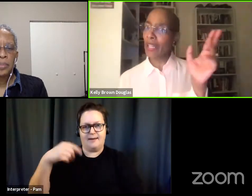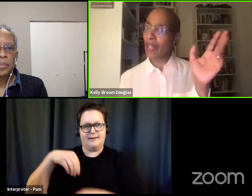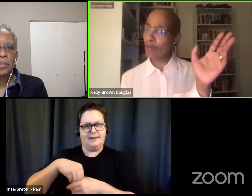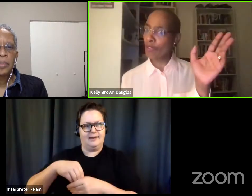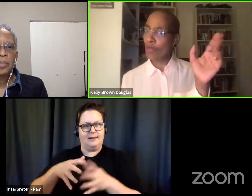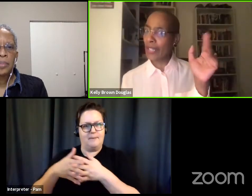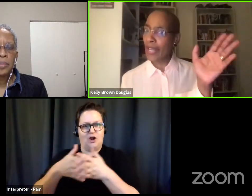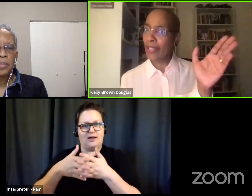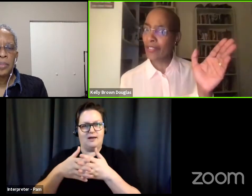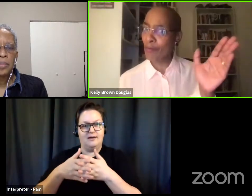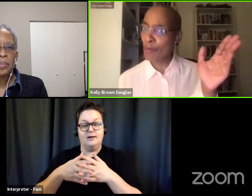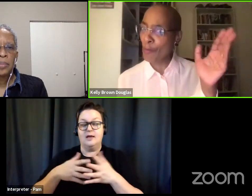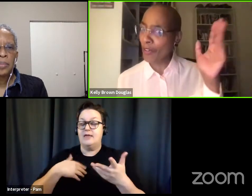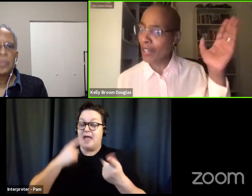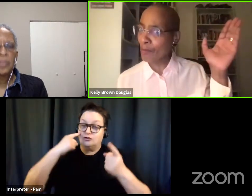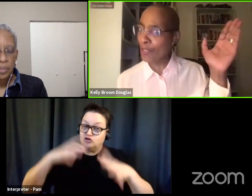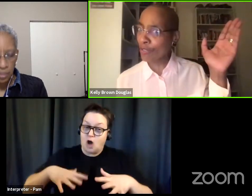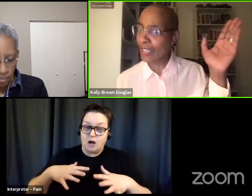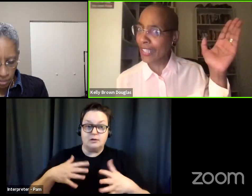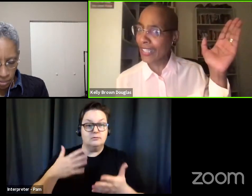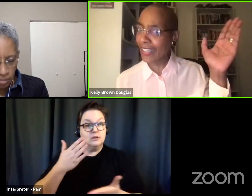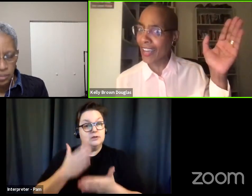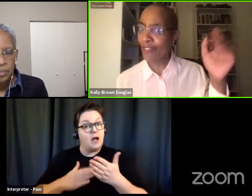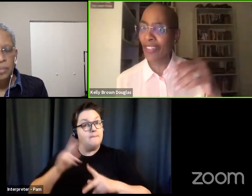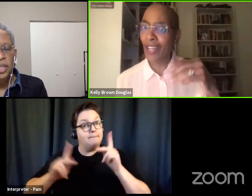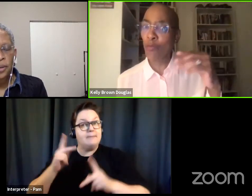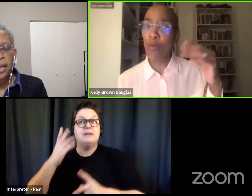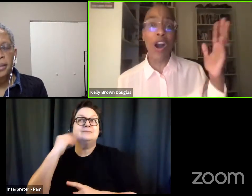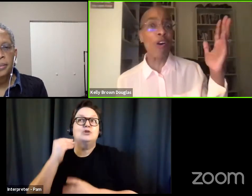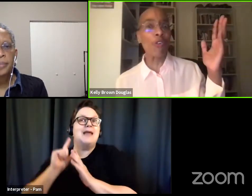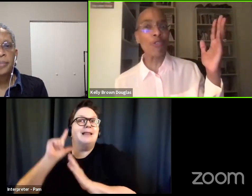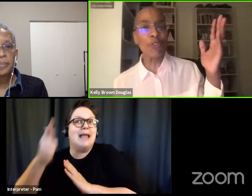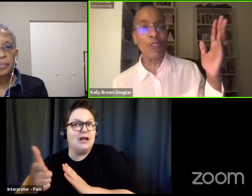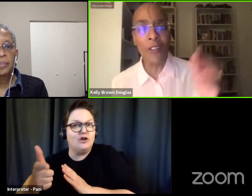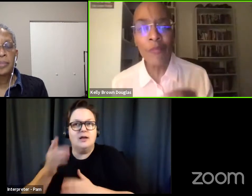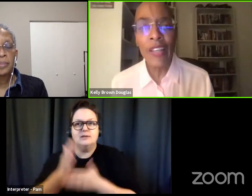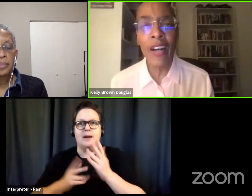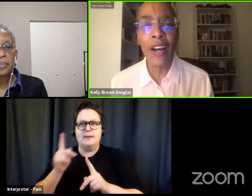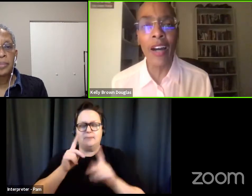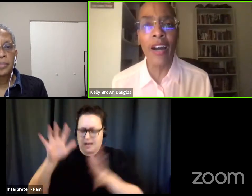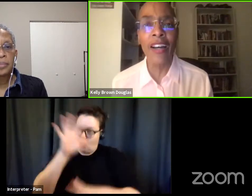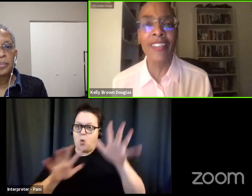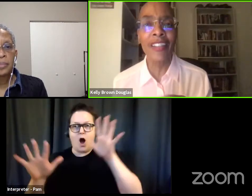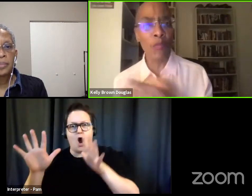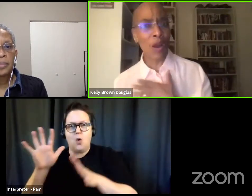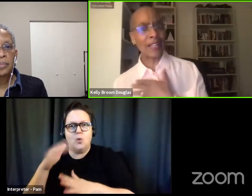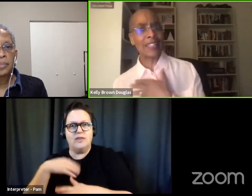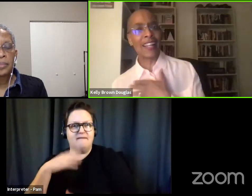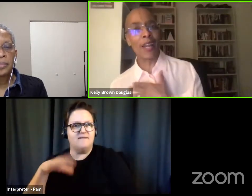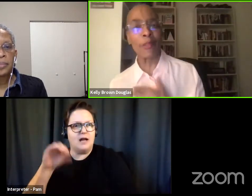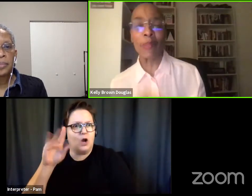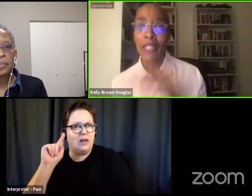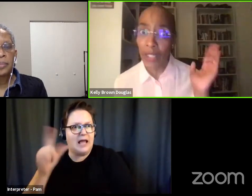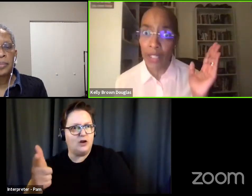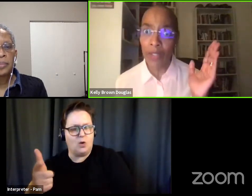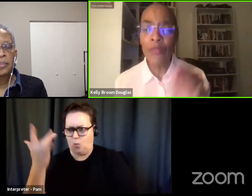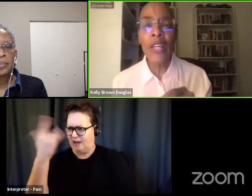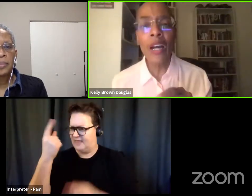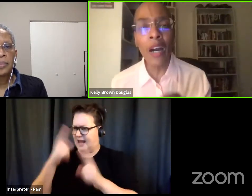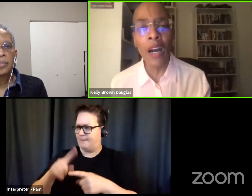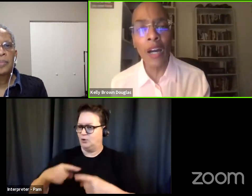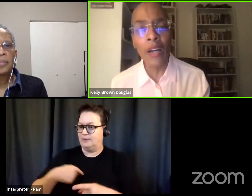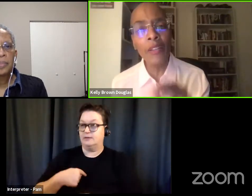you may come to it late. Some people are coming to it late in life and they're like, whoa, you know, why did that happen to me?